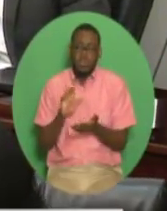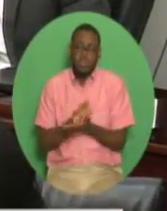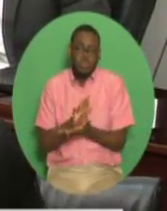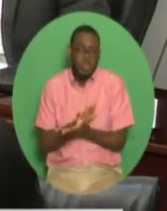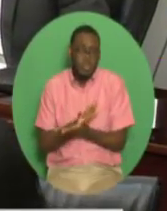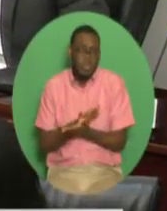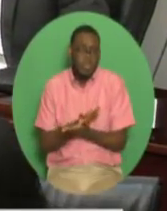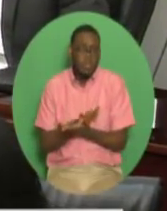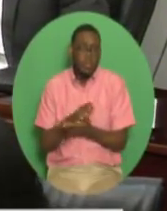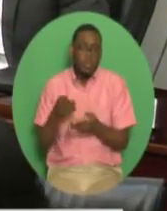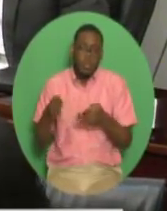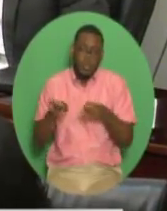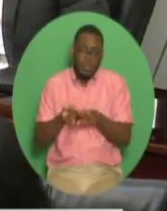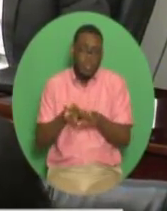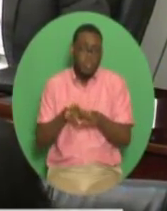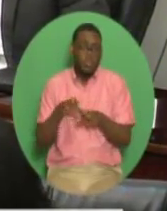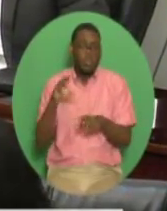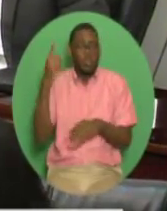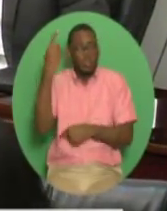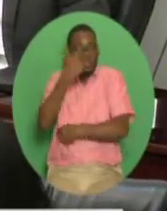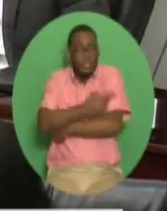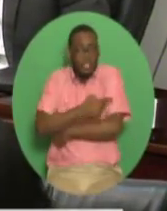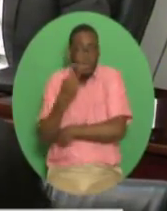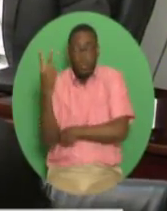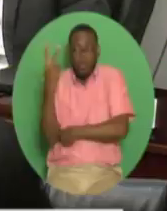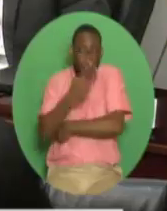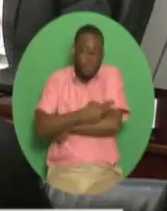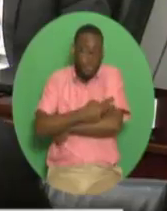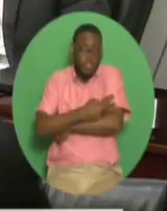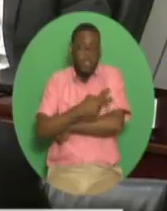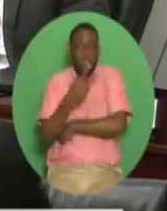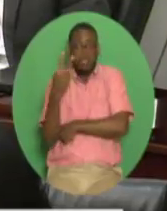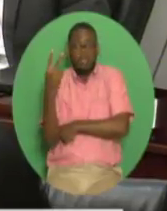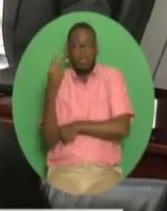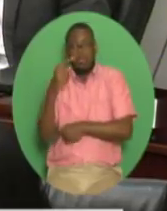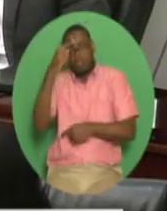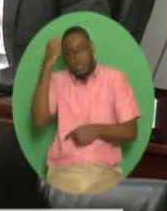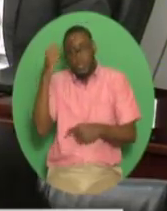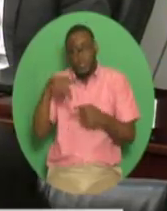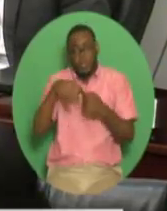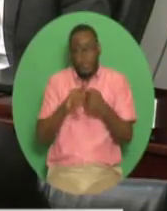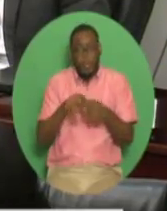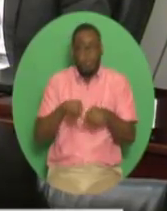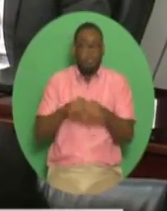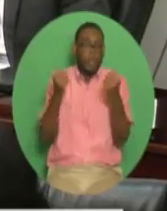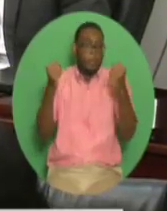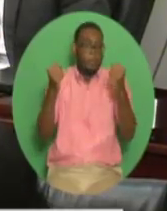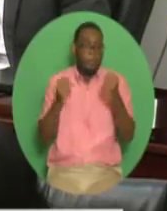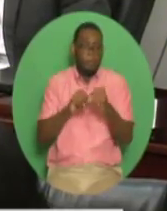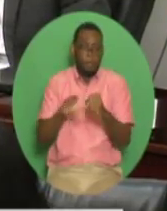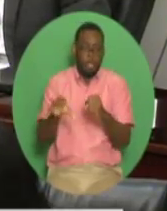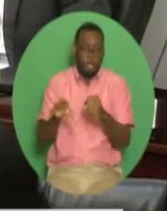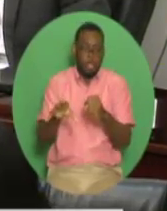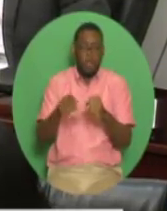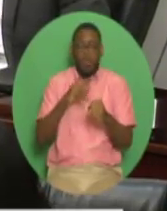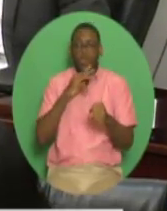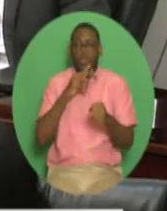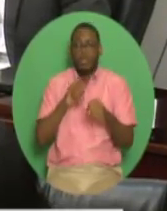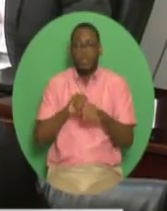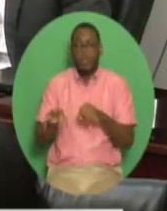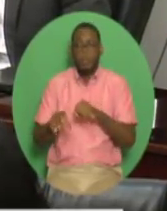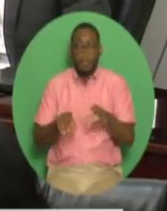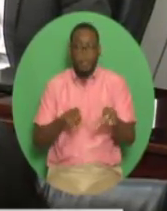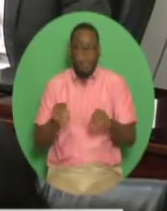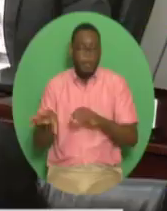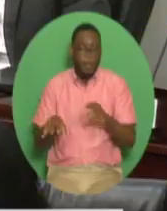had to close for a day or two because of burst pipelines that are buried underground. We were